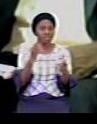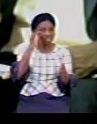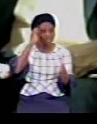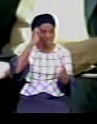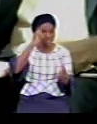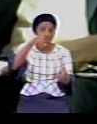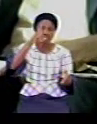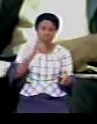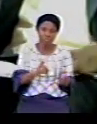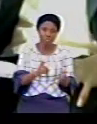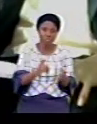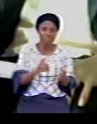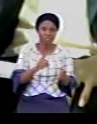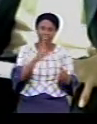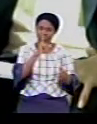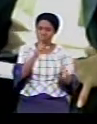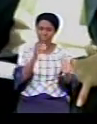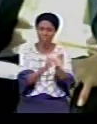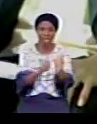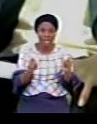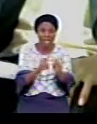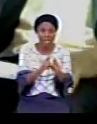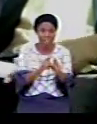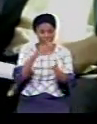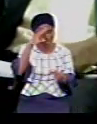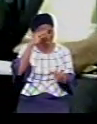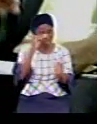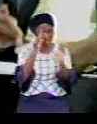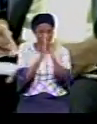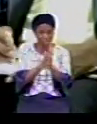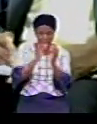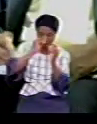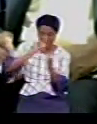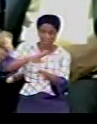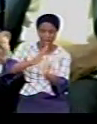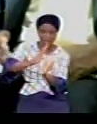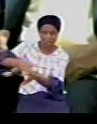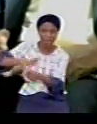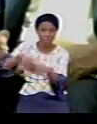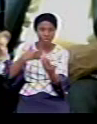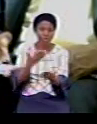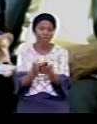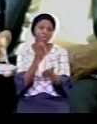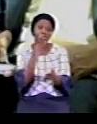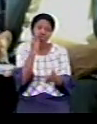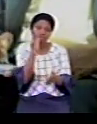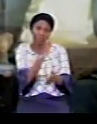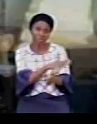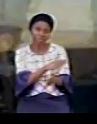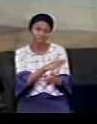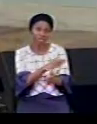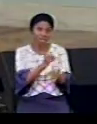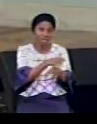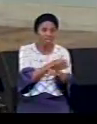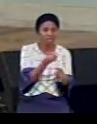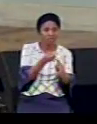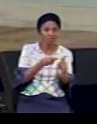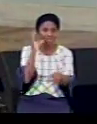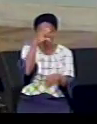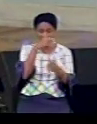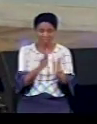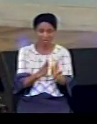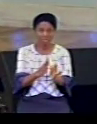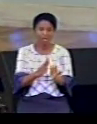prays, abandon all strange suggestions, the suggestions of strangers. He must make sure